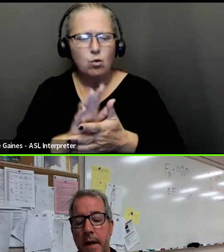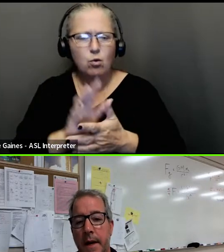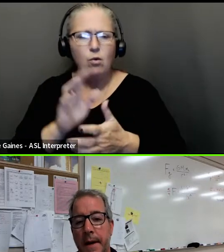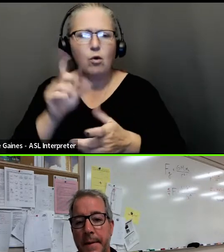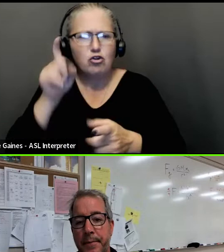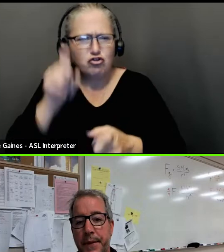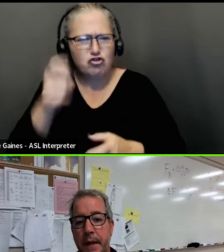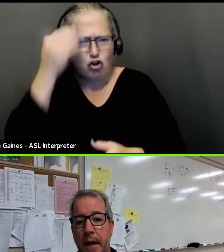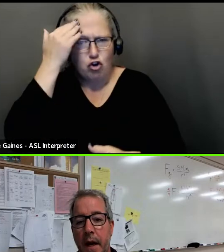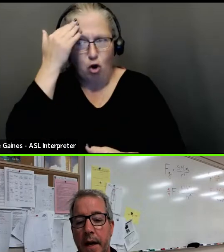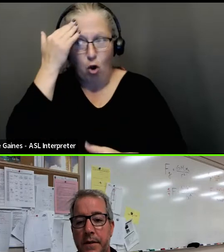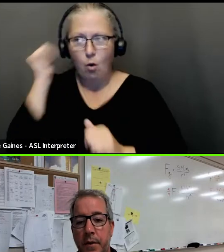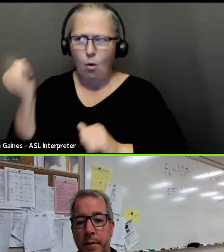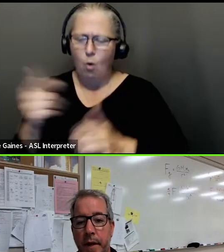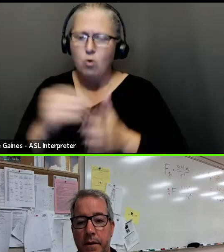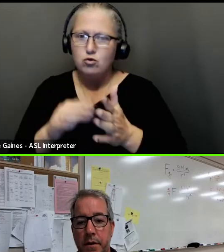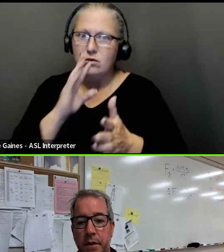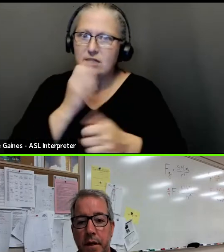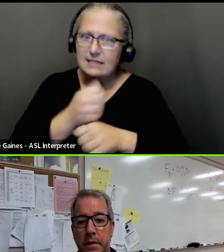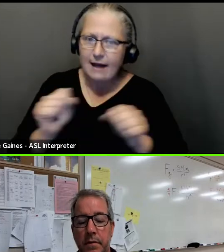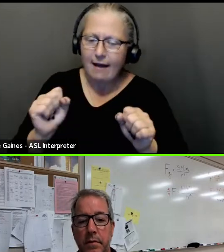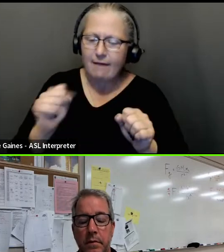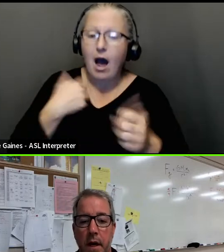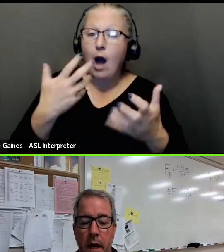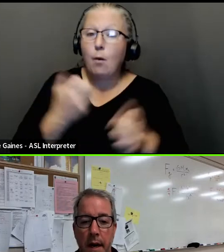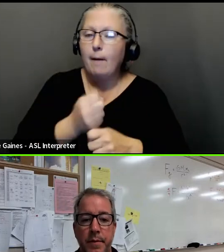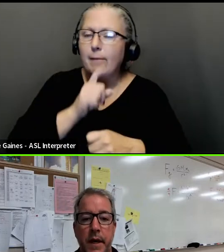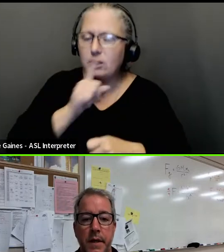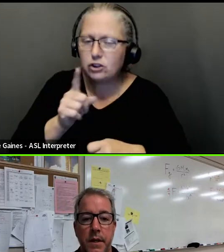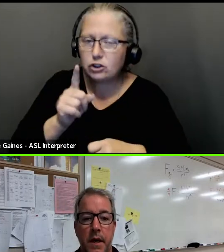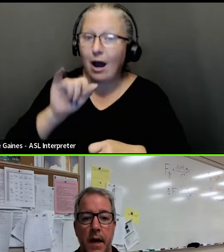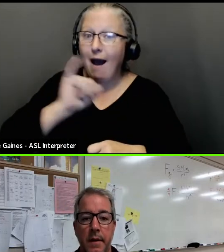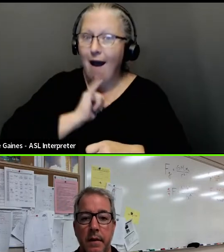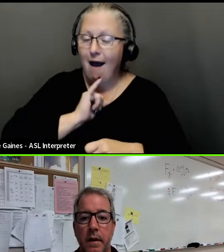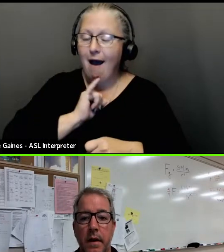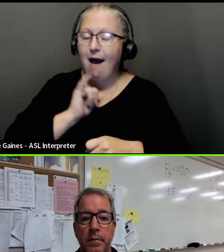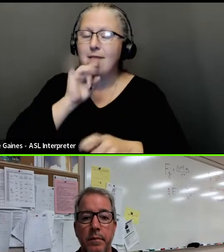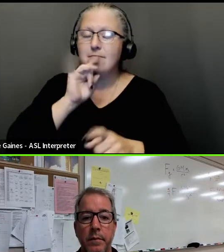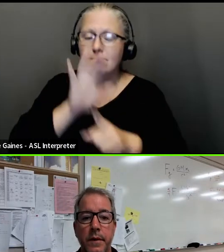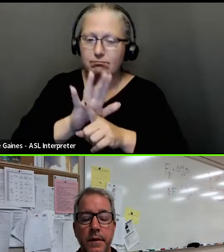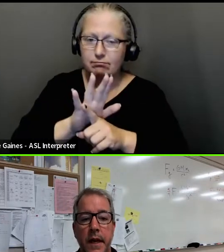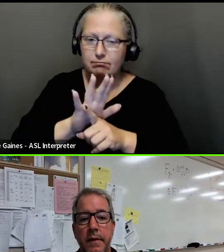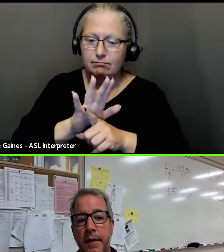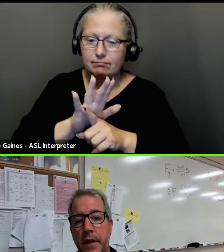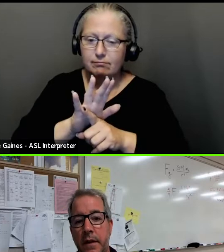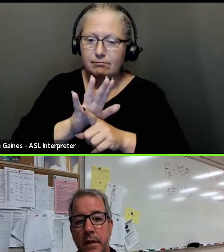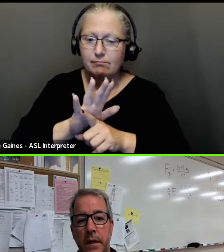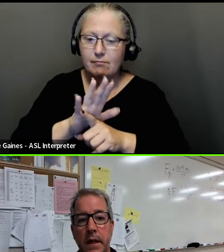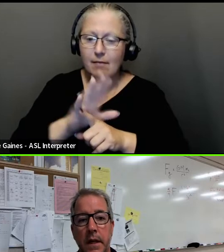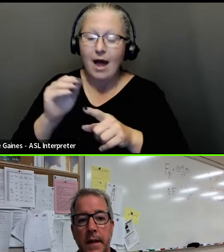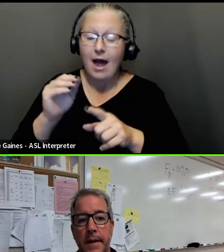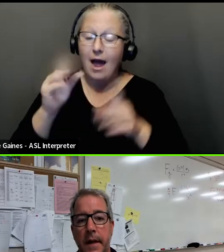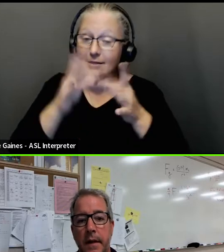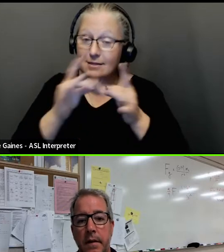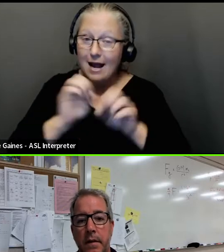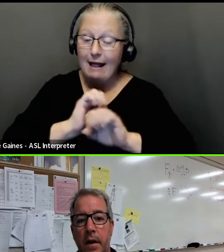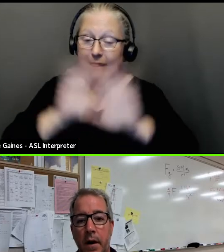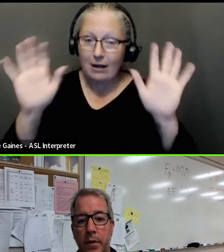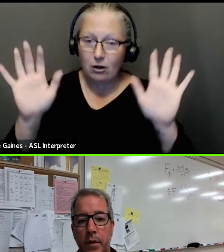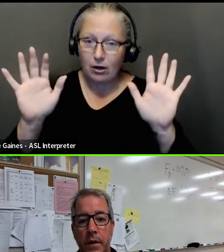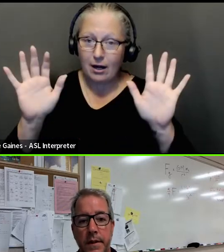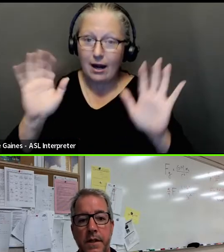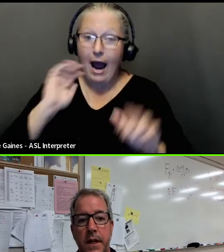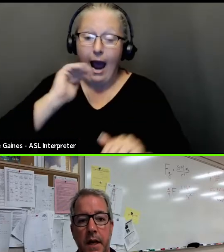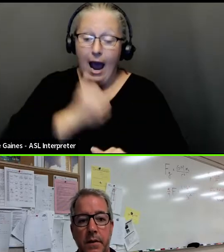are. I just want to make sure that I pledge and I state very clearly that